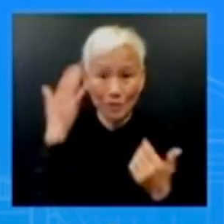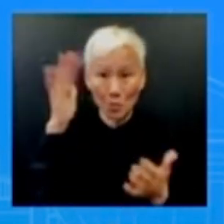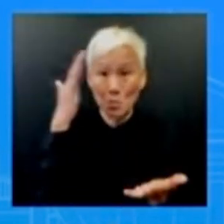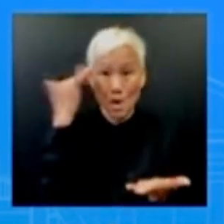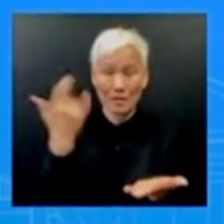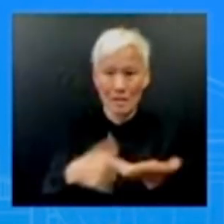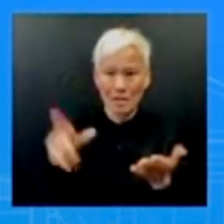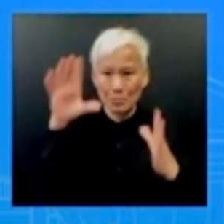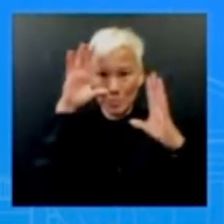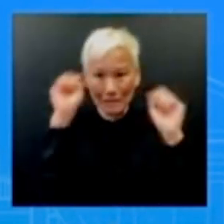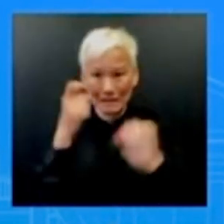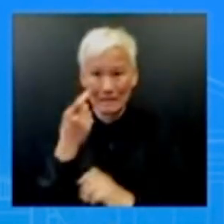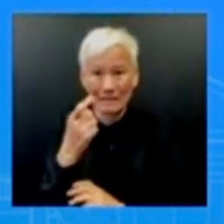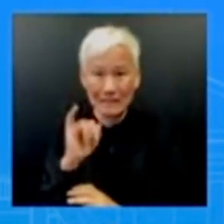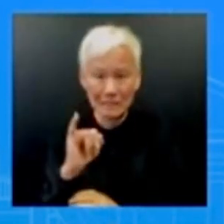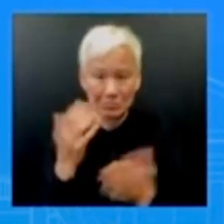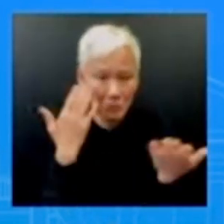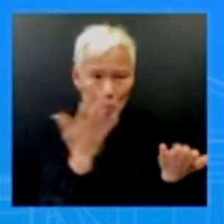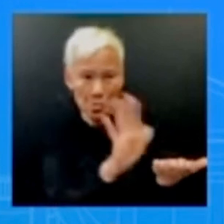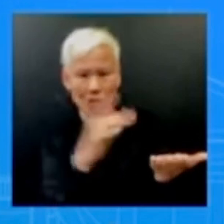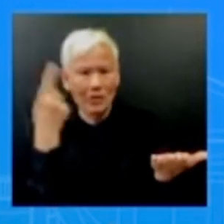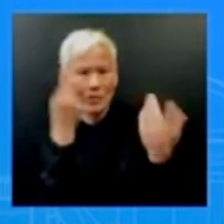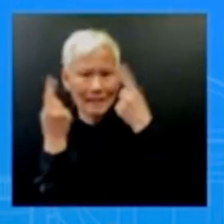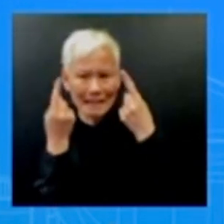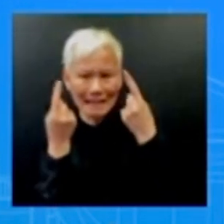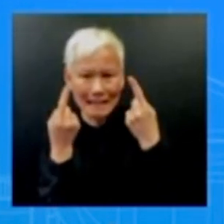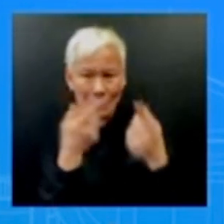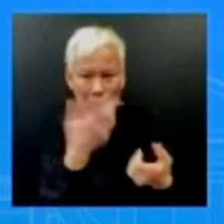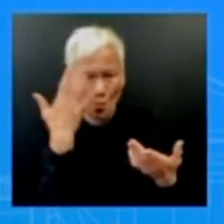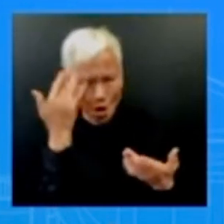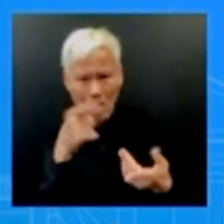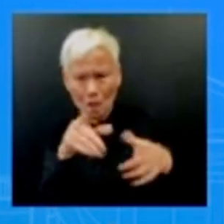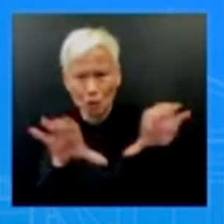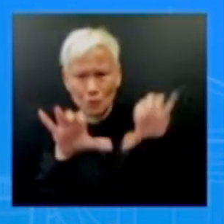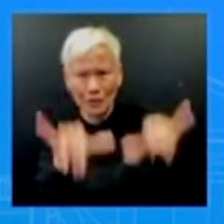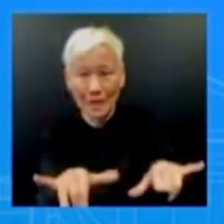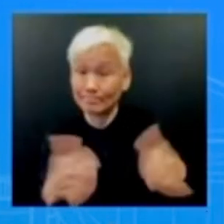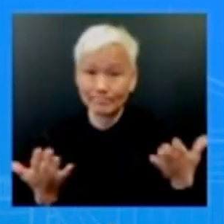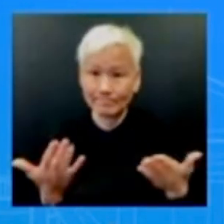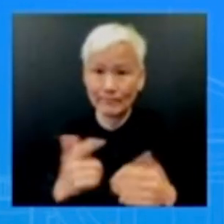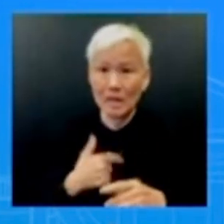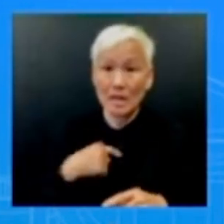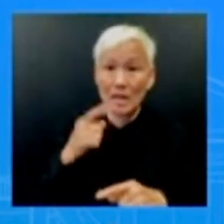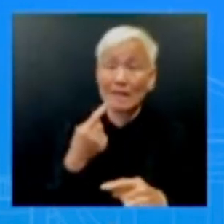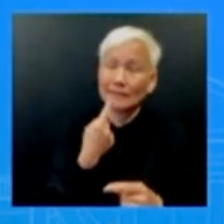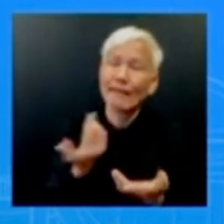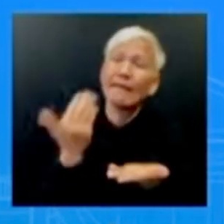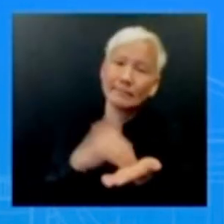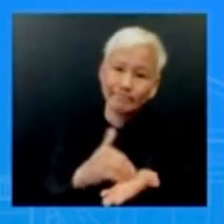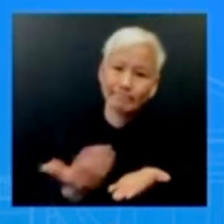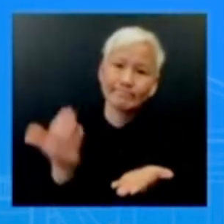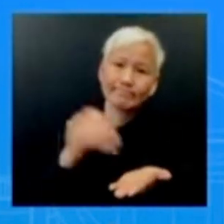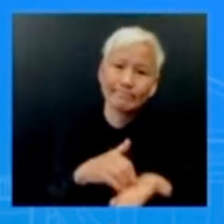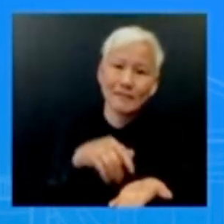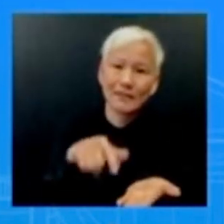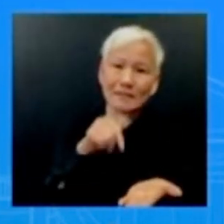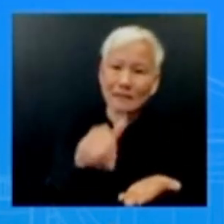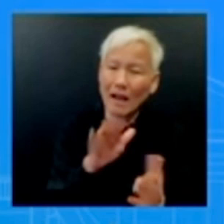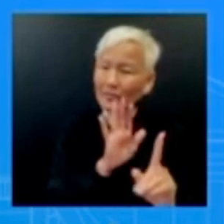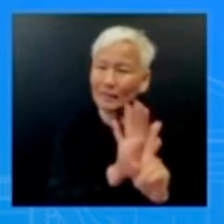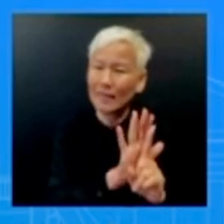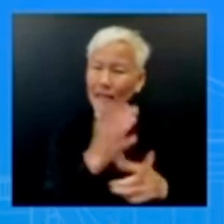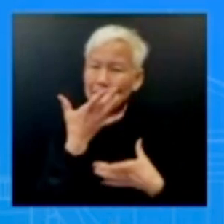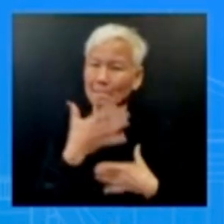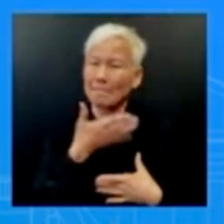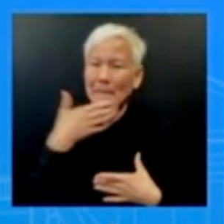podium what we've reiterated to Chinese officials privately, that we don't think it's in their best interest. It's not going to bring an end to this